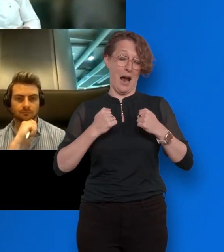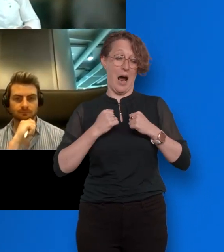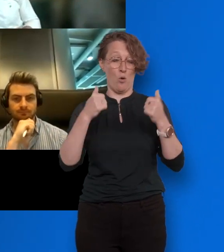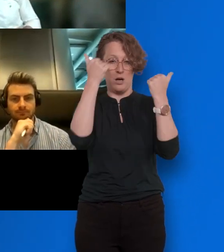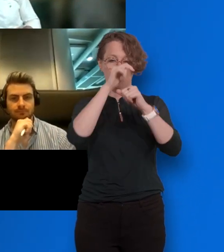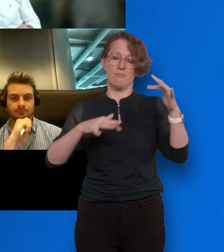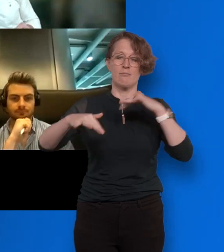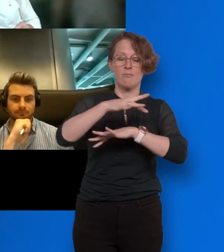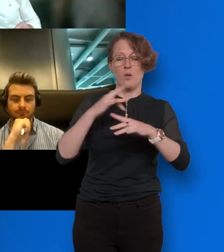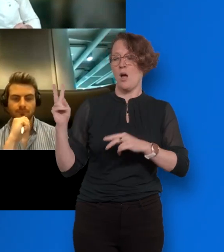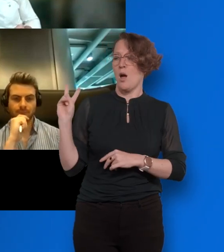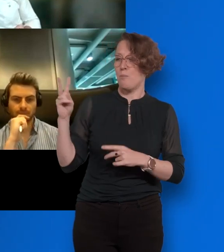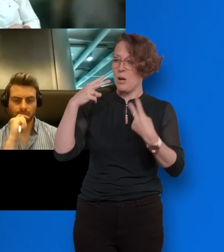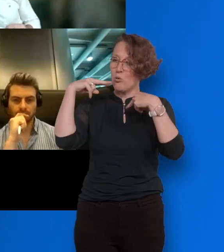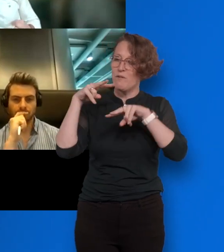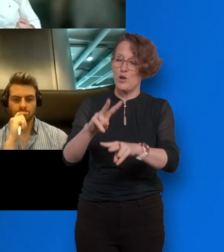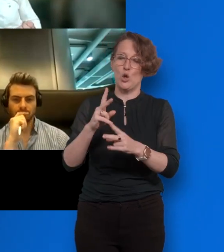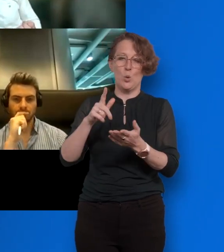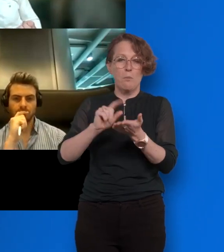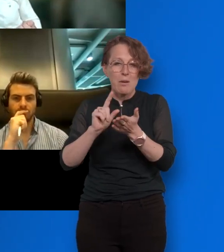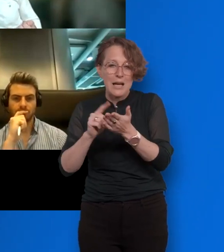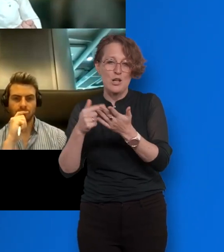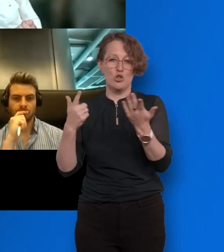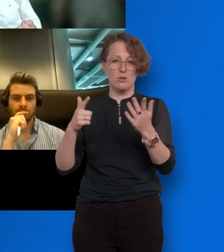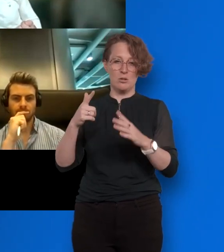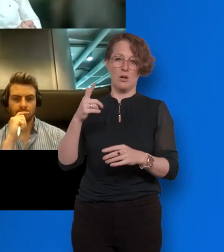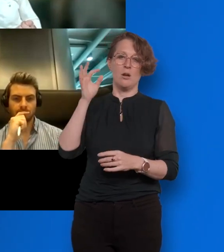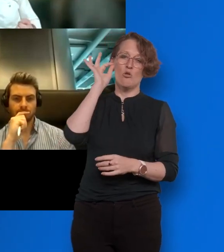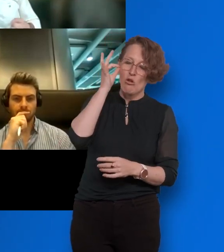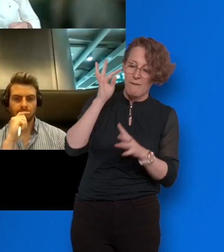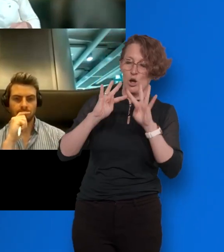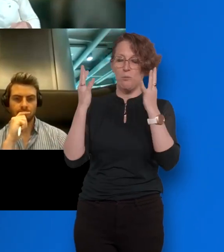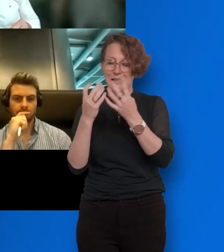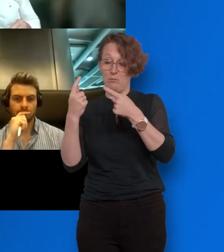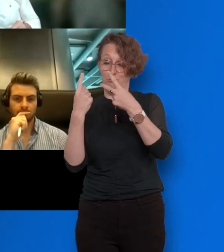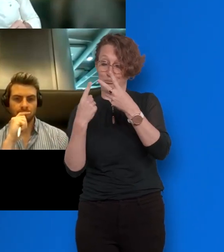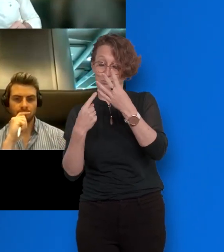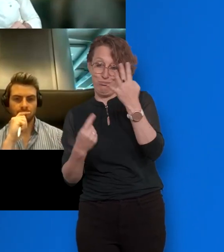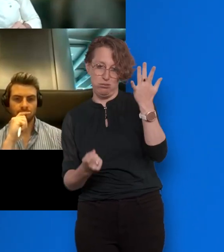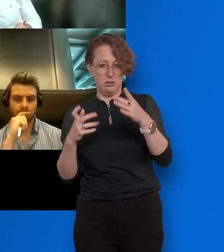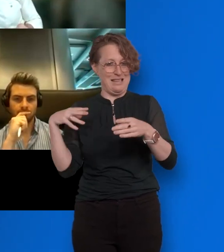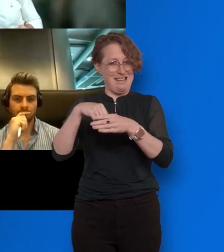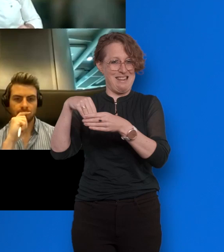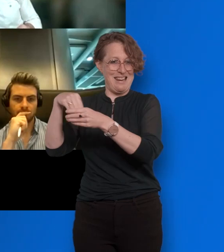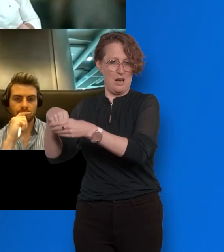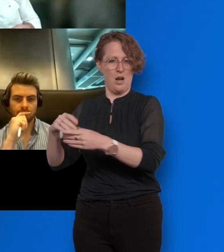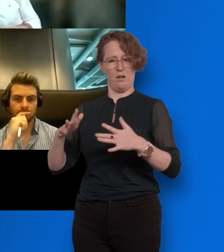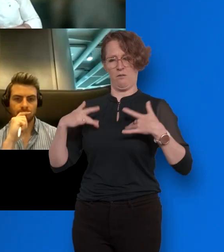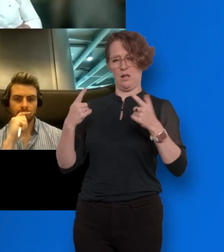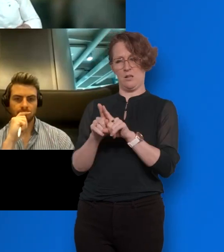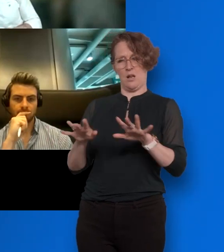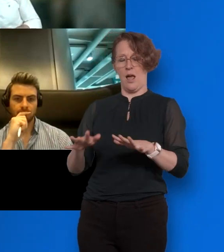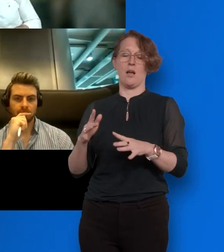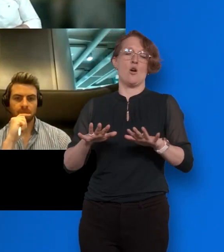of publications, of funding applications, of recruitment committees, interview panels, of ref committees, etc. And it feels like something the